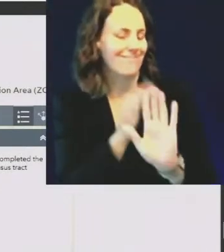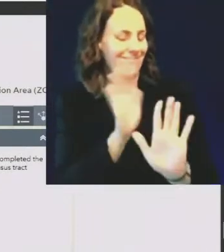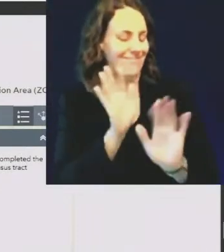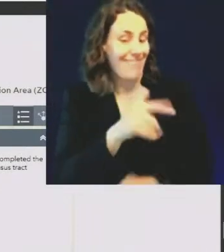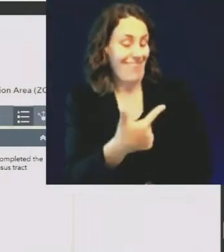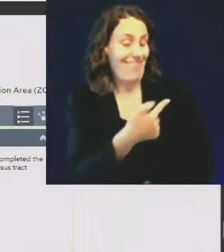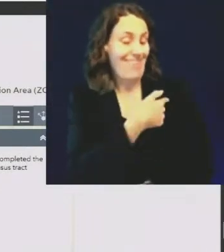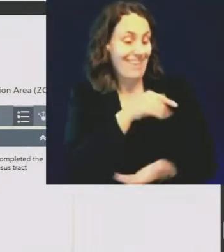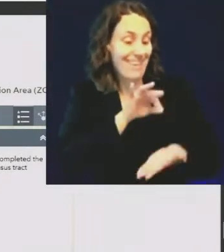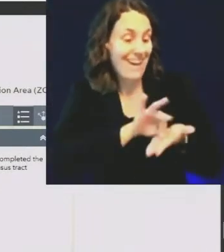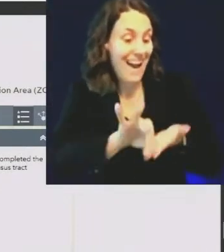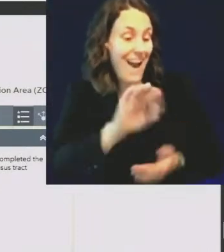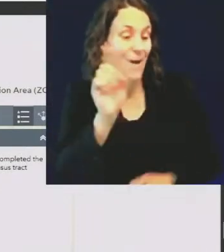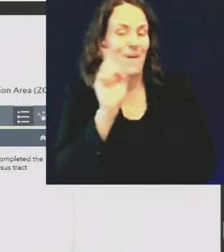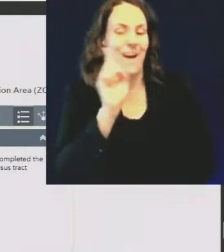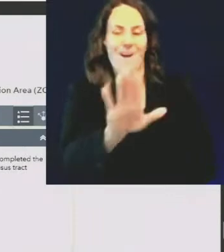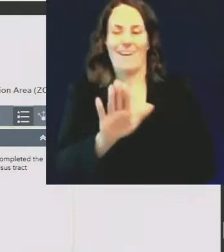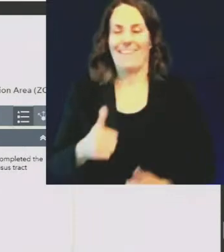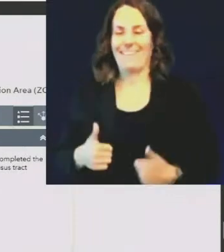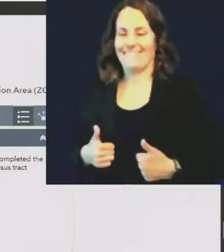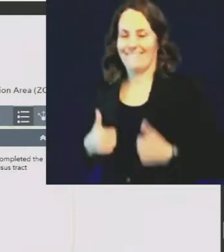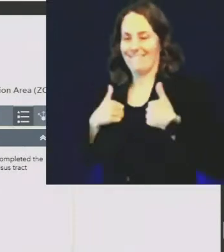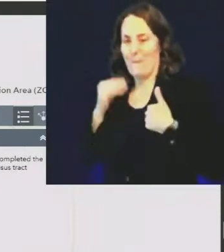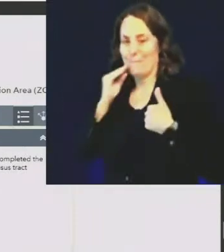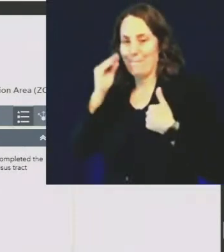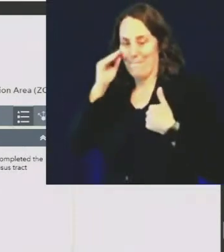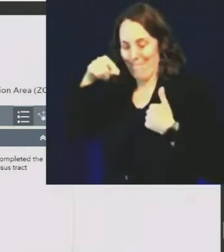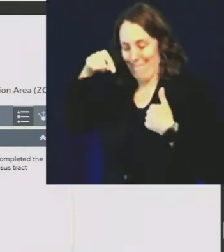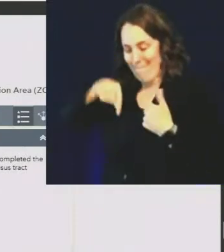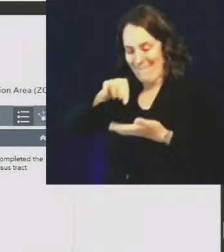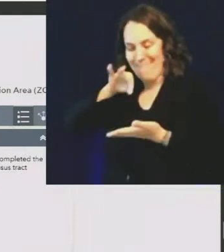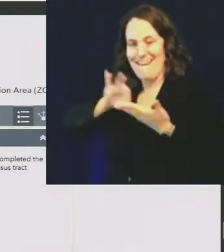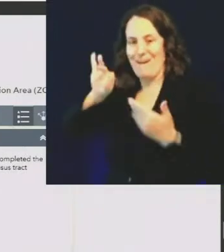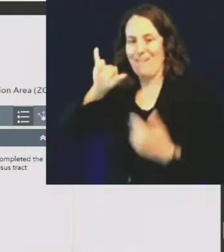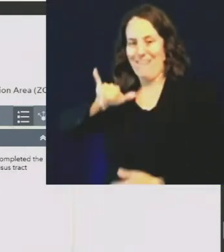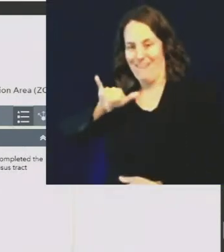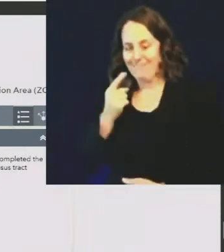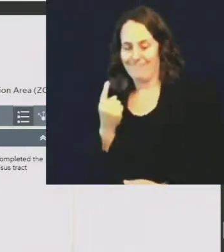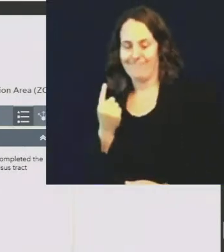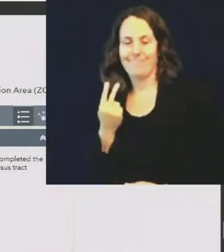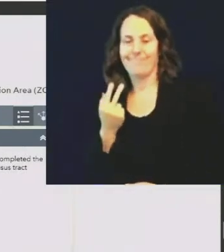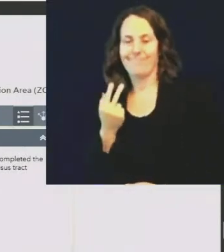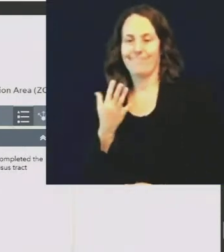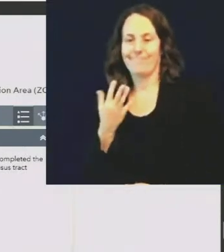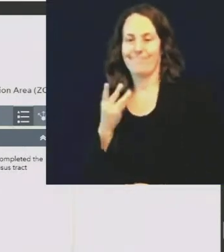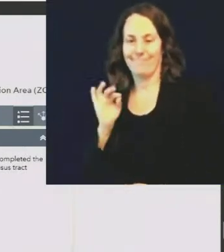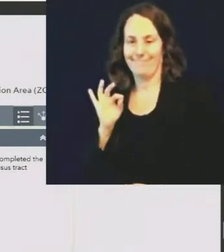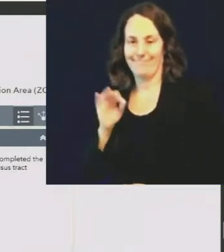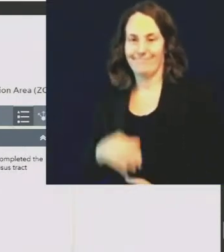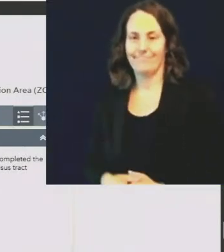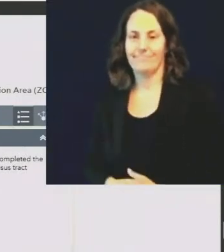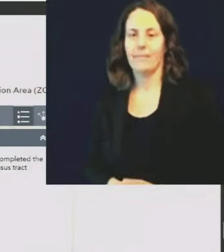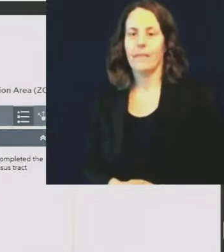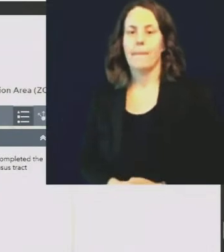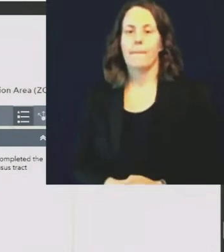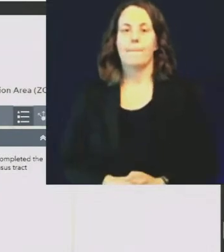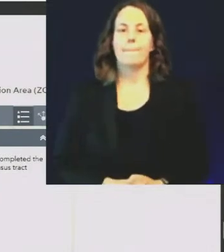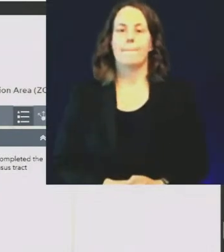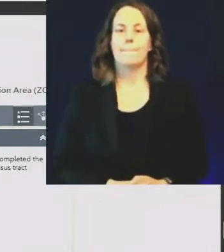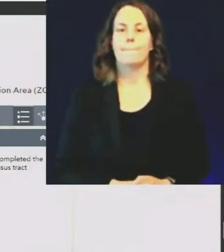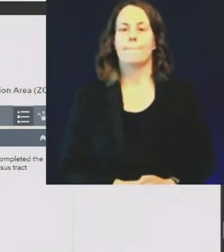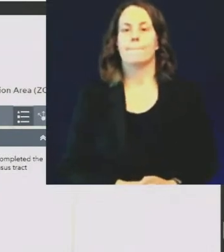bit of difference if you go in and download the data, which is also available to you, and add it up and compare it to the